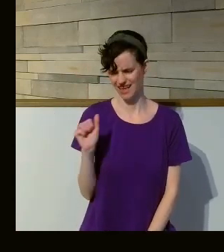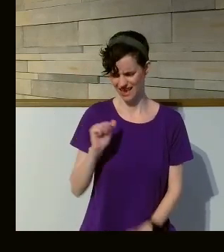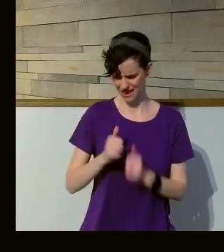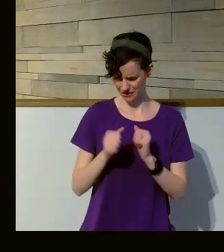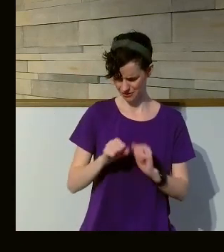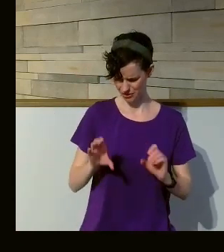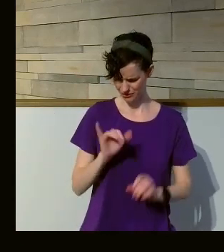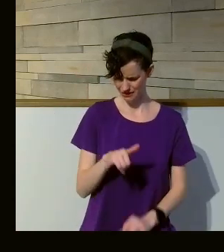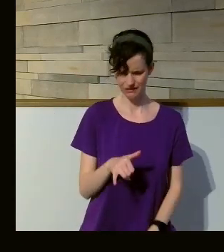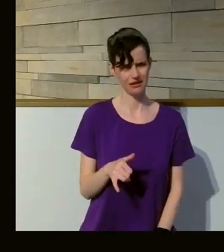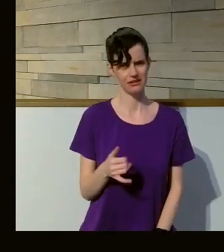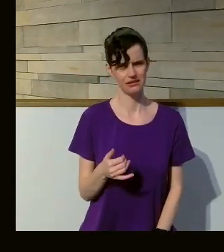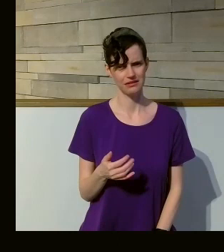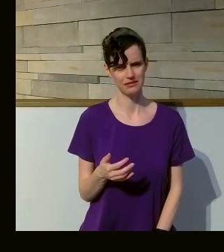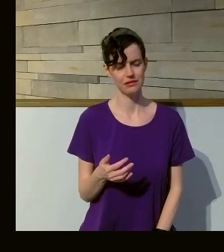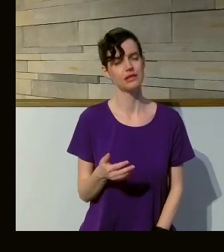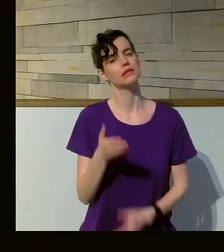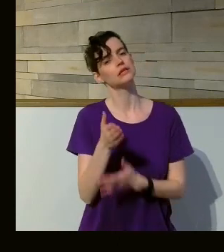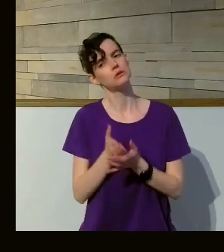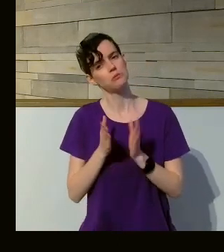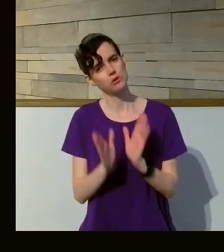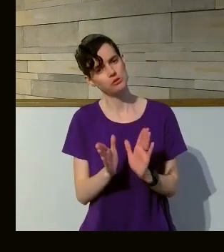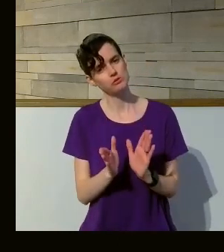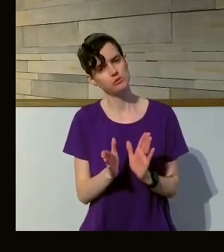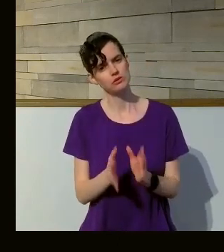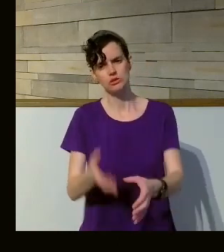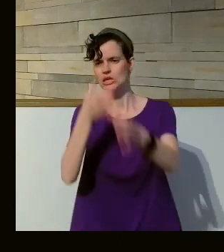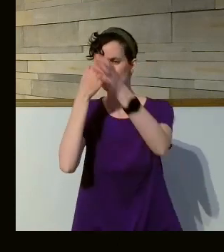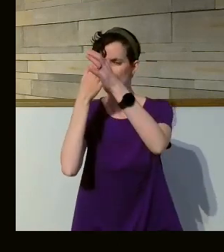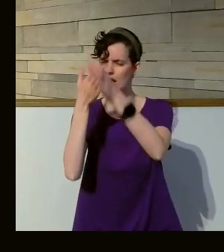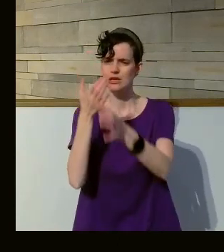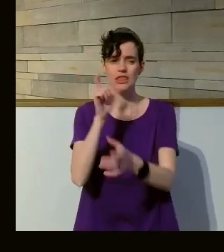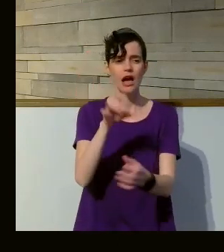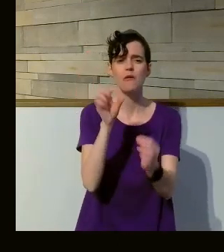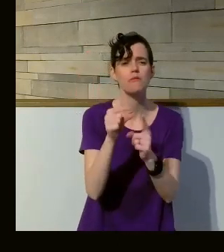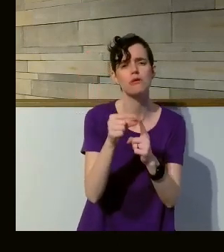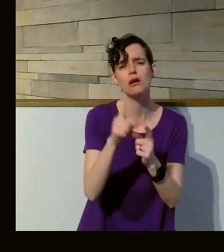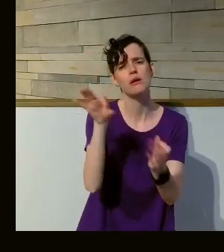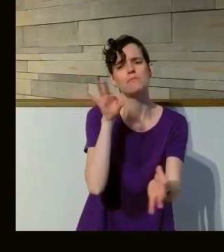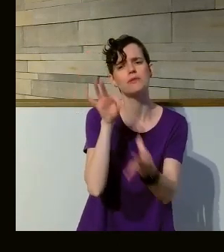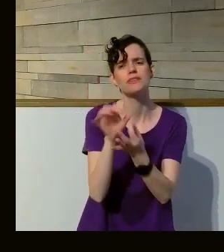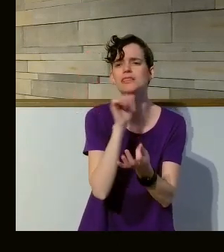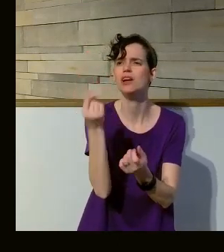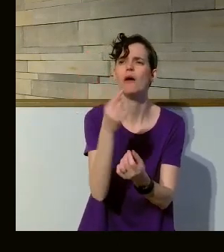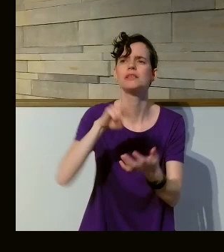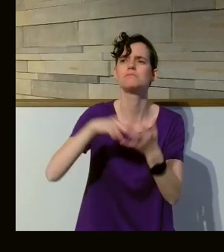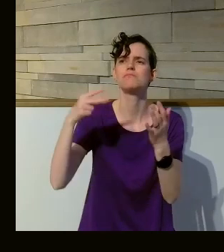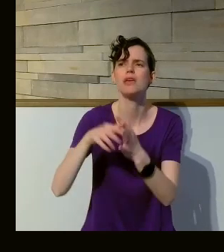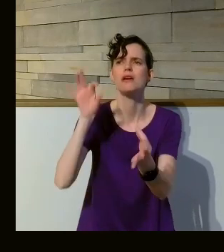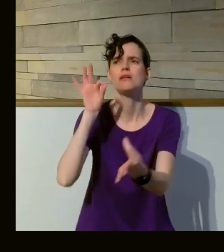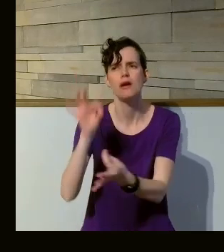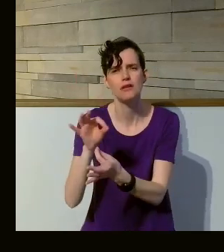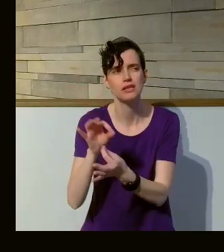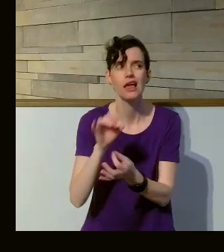that? In some ways, scholars will point out that word perfect doesn't always mean perfect, even though it is the word that